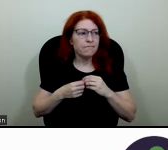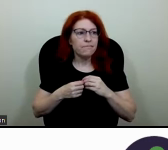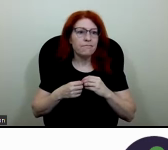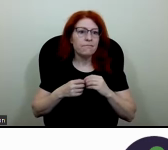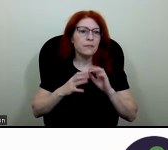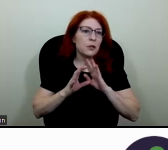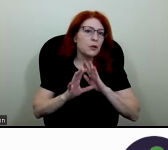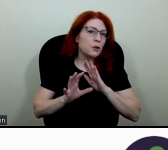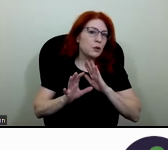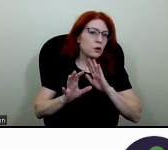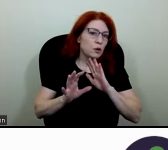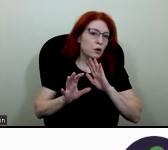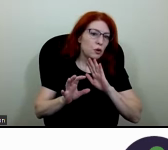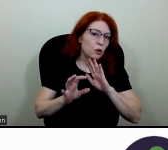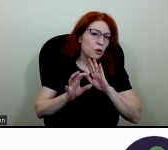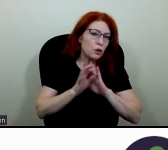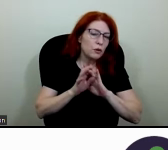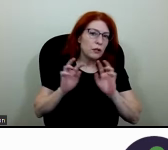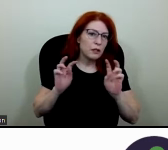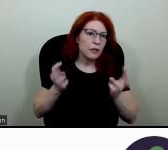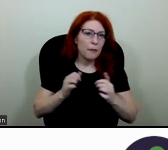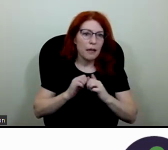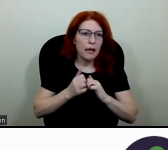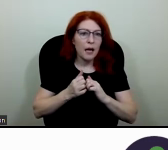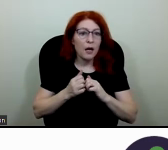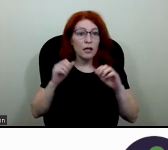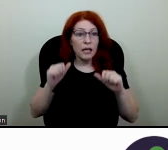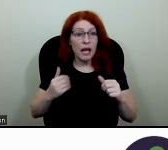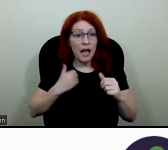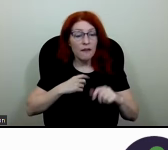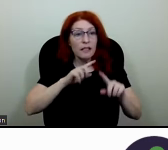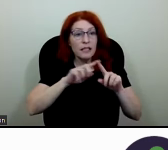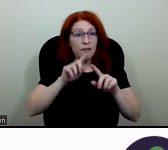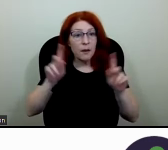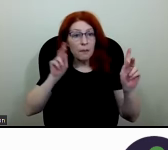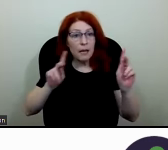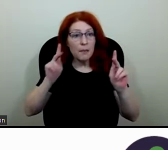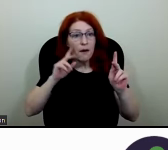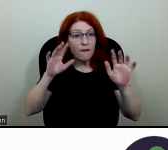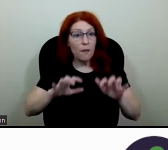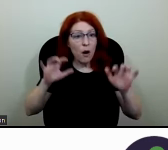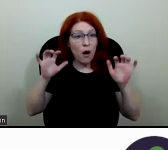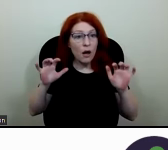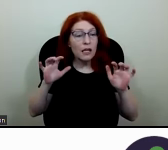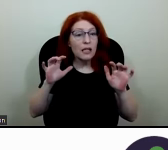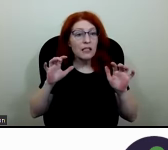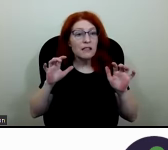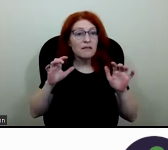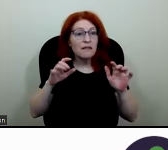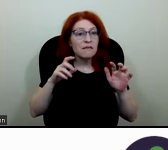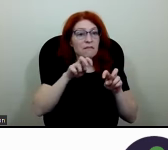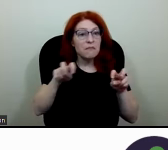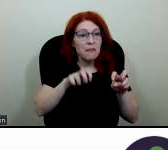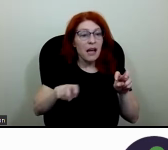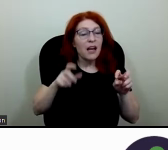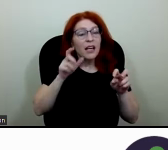choosing of the topics? So we can have different people from the audience pick one, and then you guys can read it